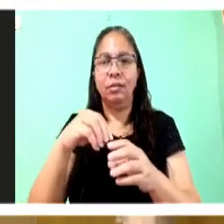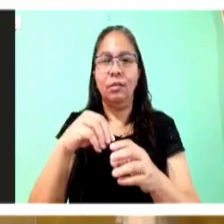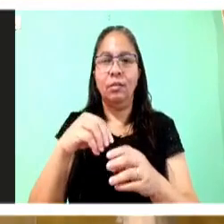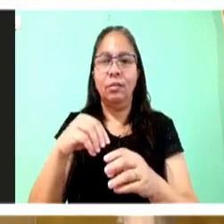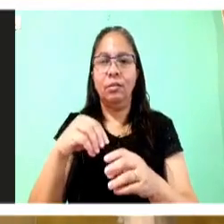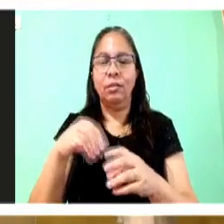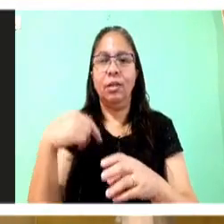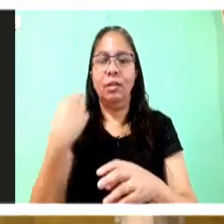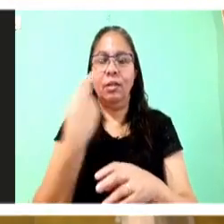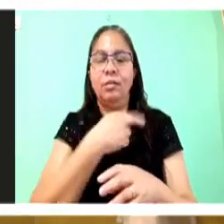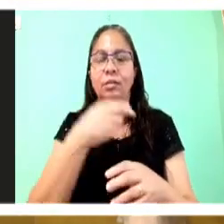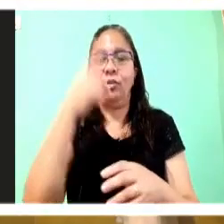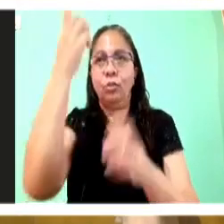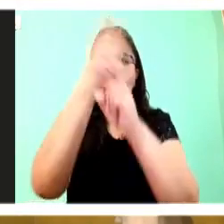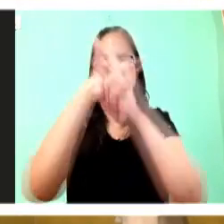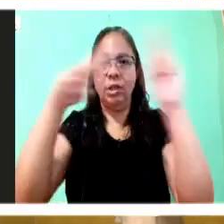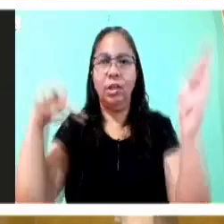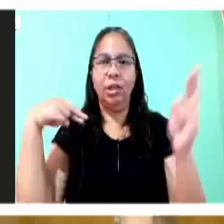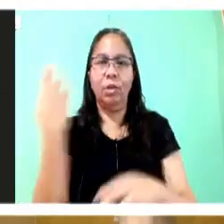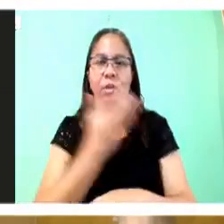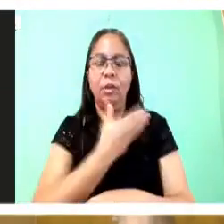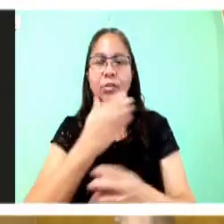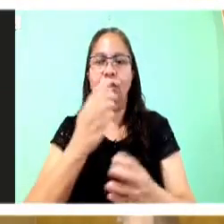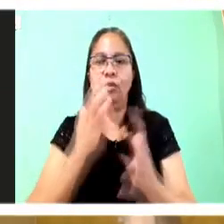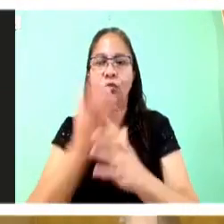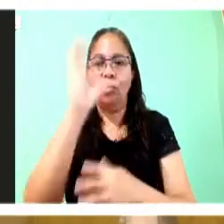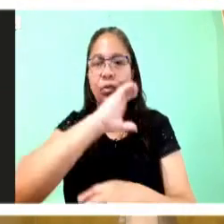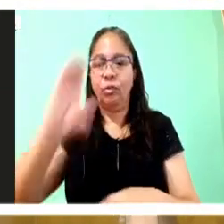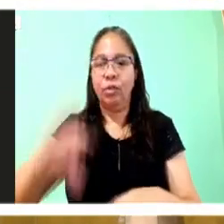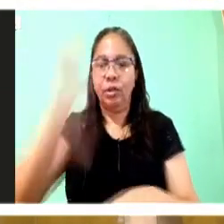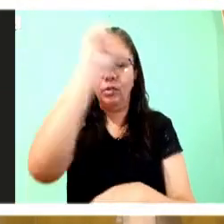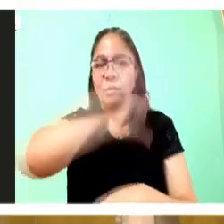redeem us through Christ our Lord.